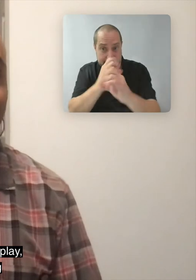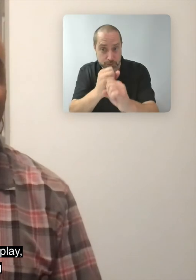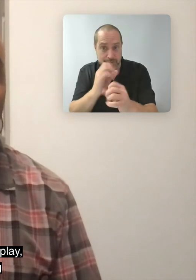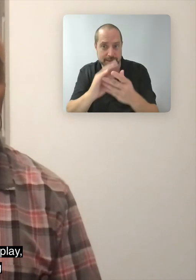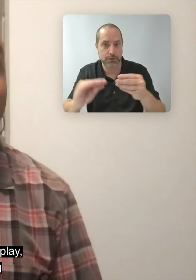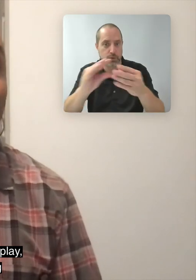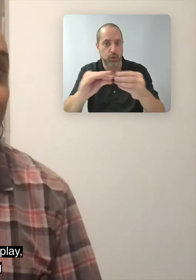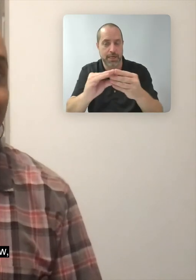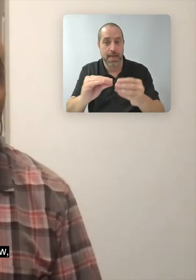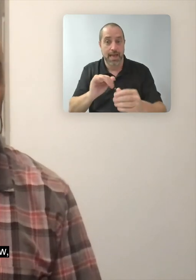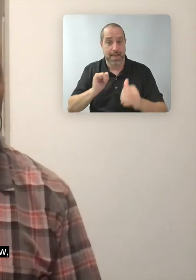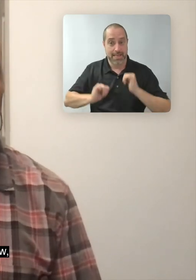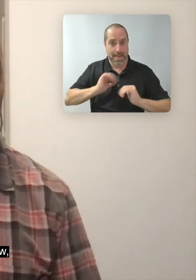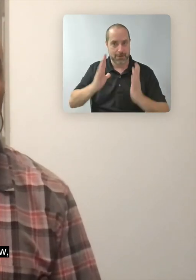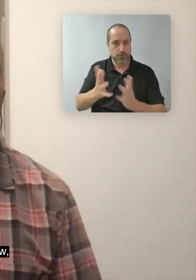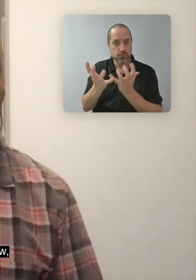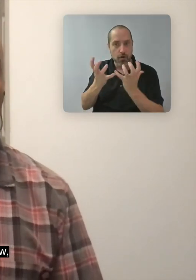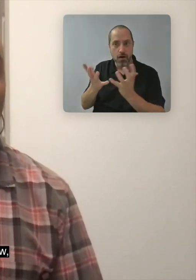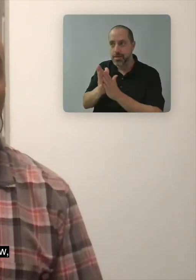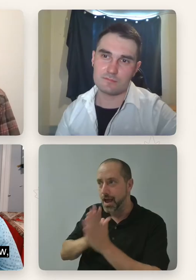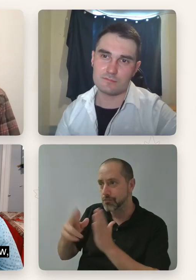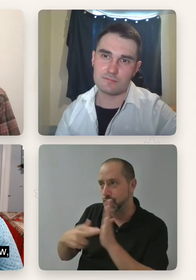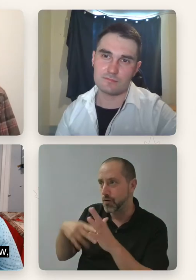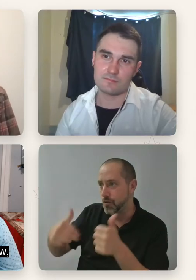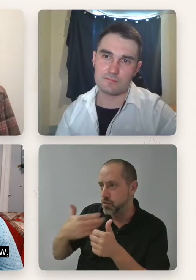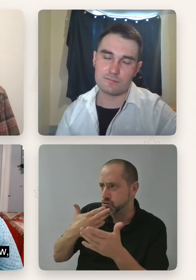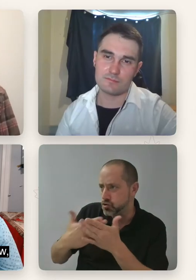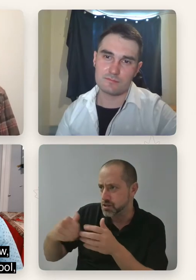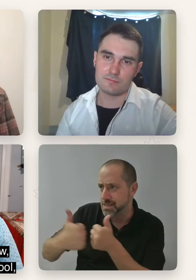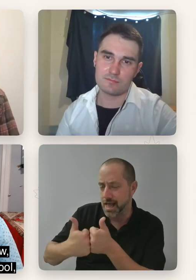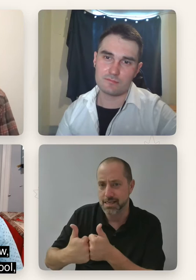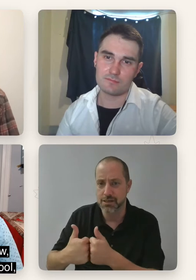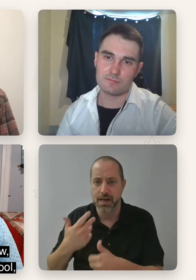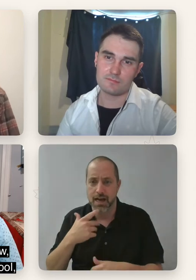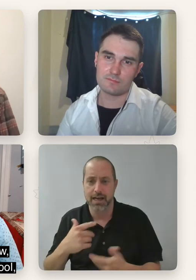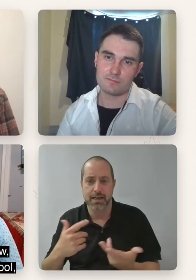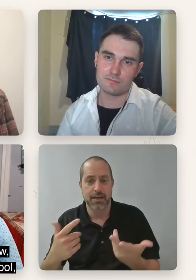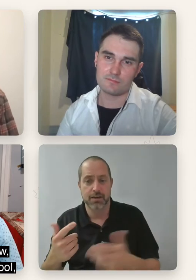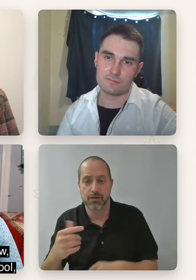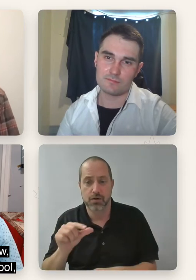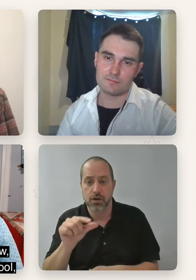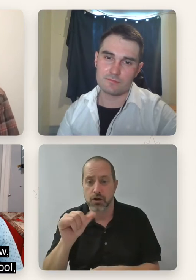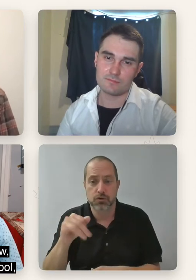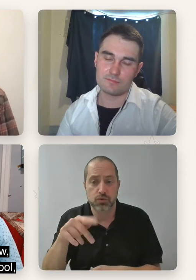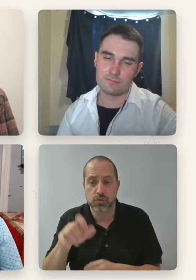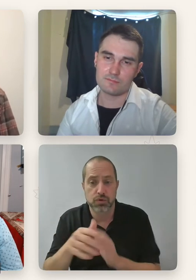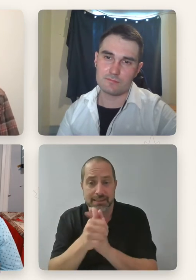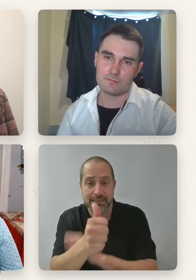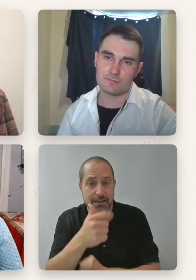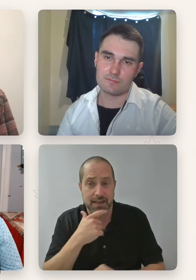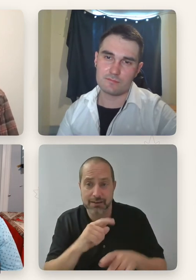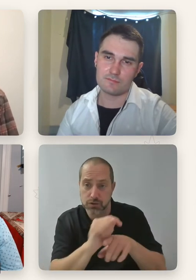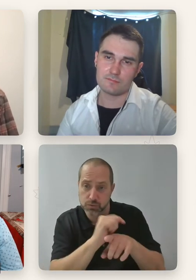that, that are challenging for an actor, you know, of George's skill, who's been, you know, trained at specific school, gone